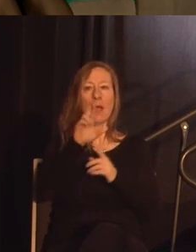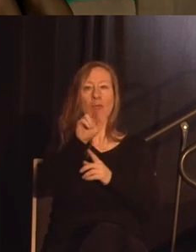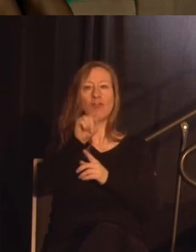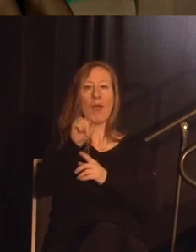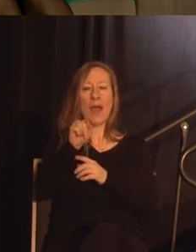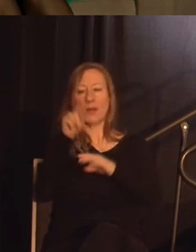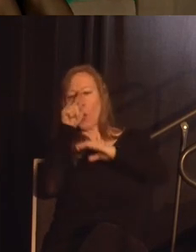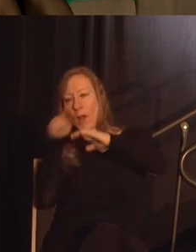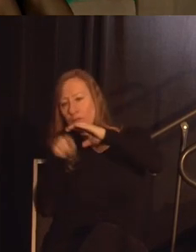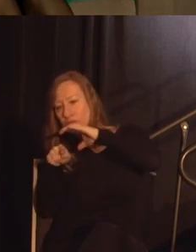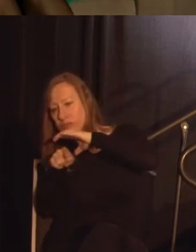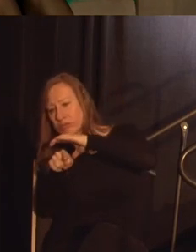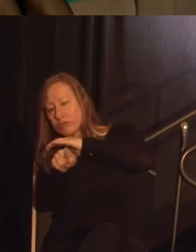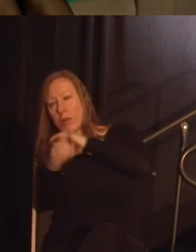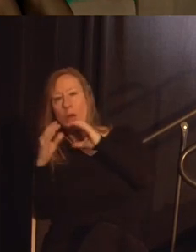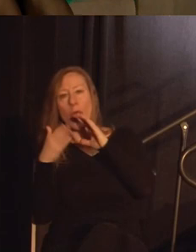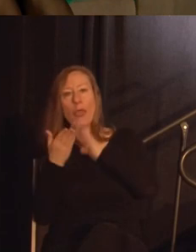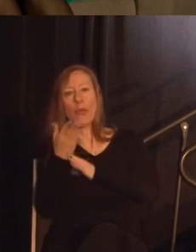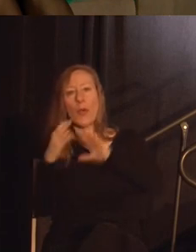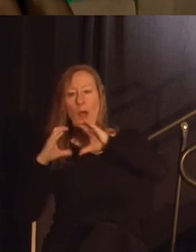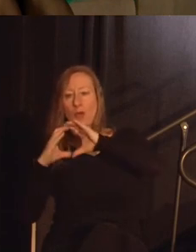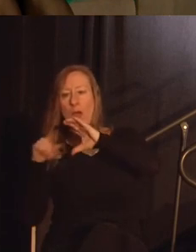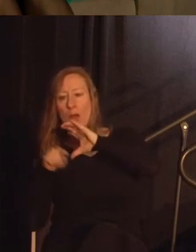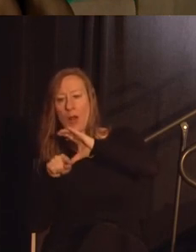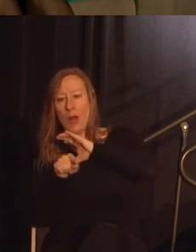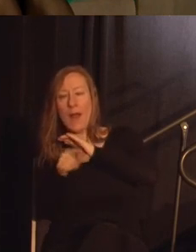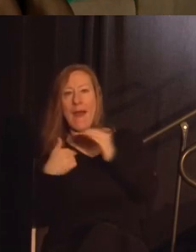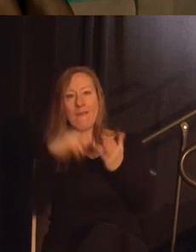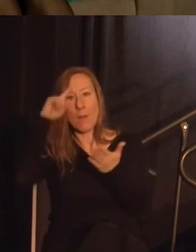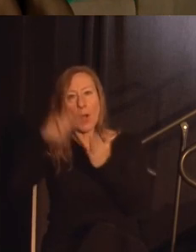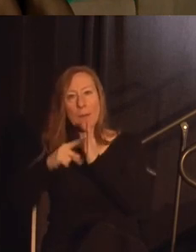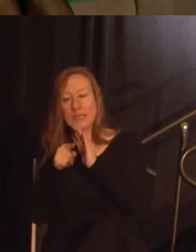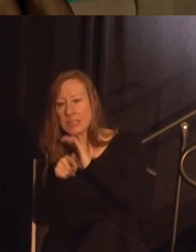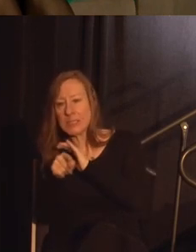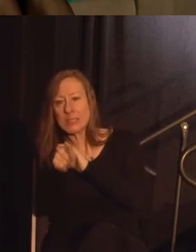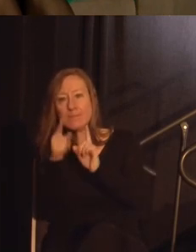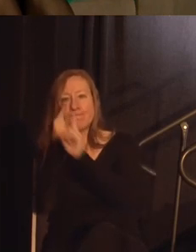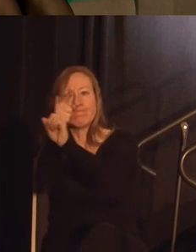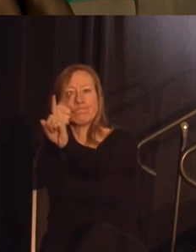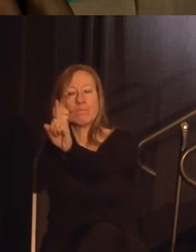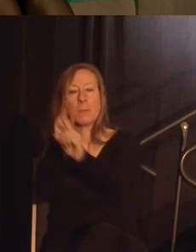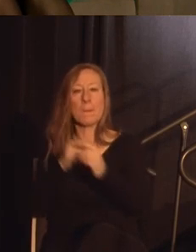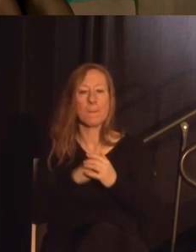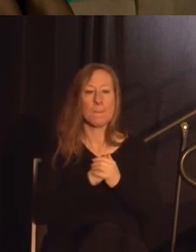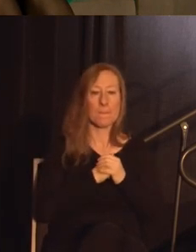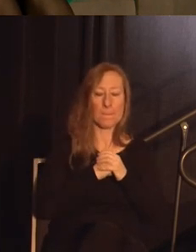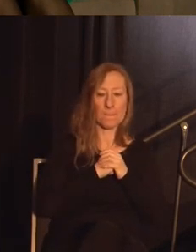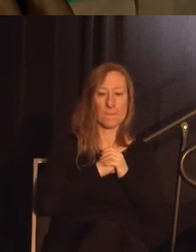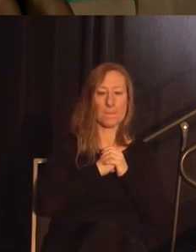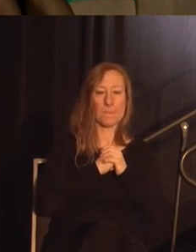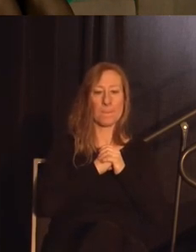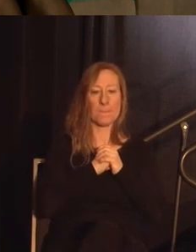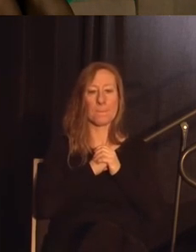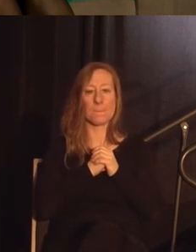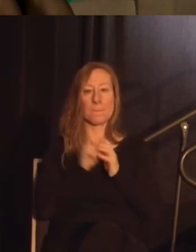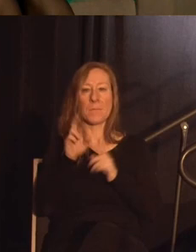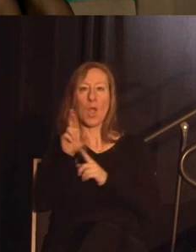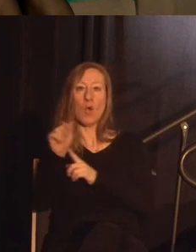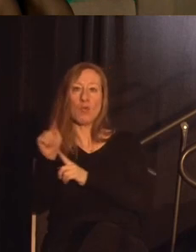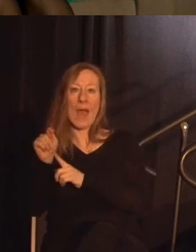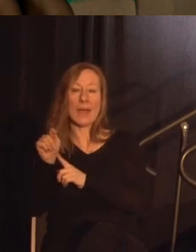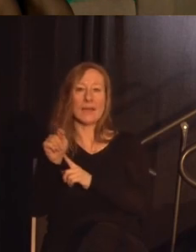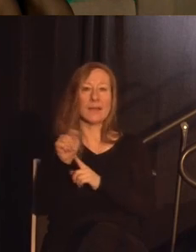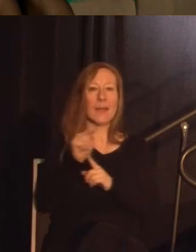But I don't know what, I started doing poetry things just now in terms of the pigeons and the rats, so I'm just going to stop myself